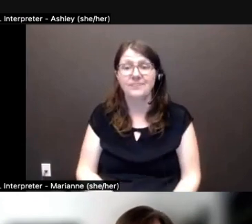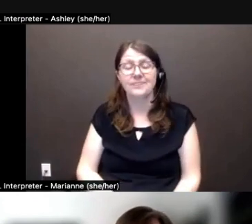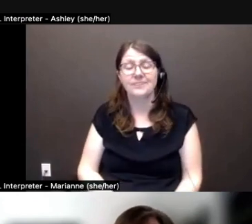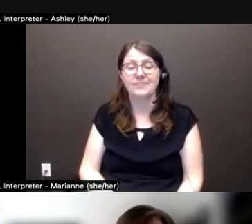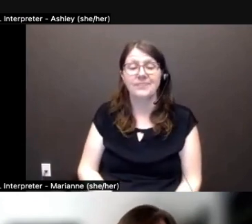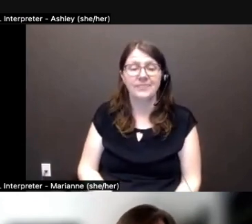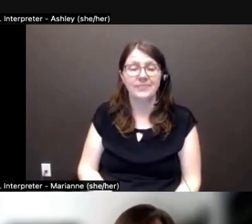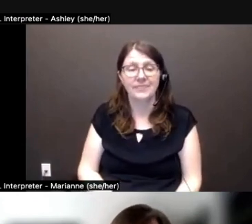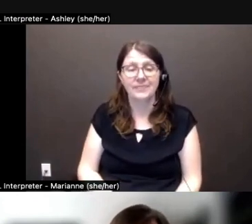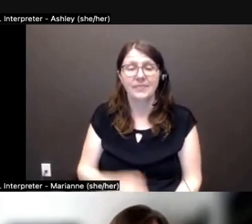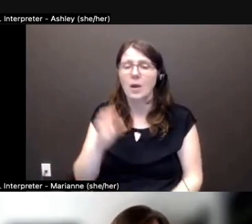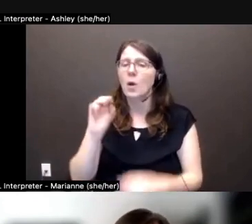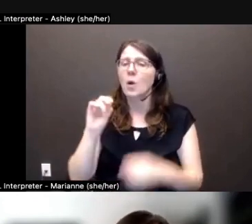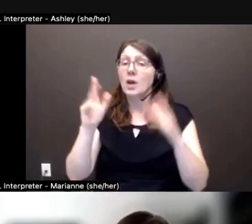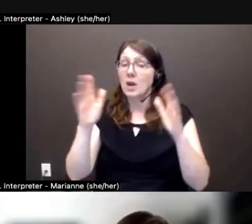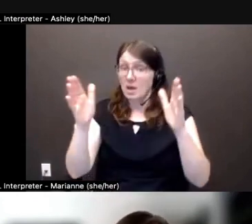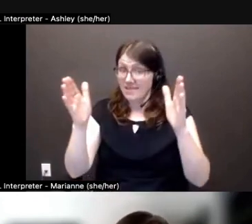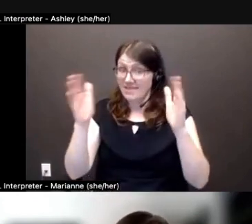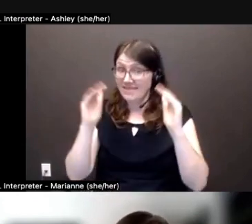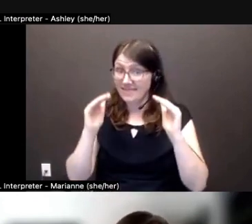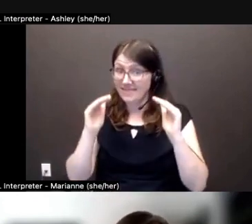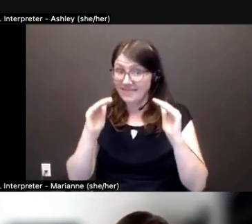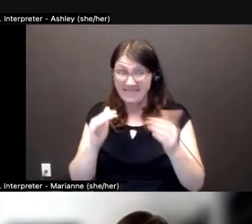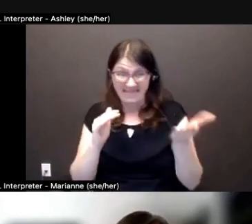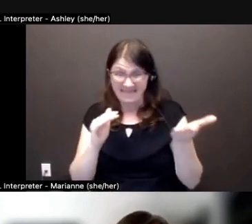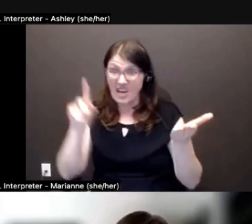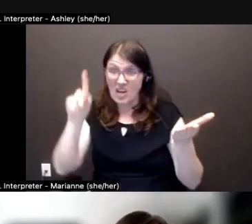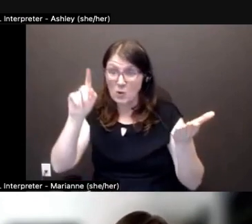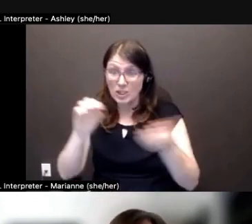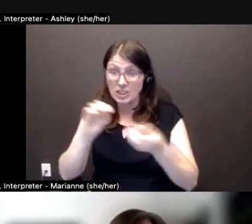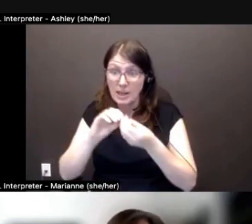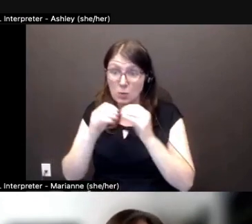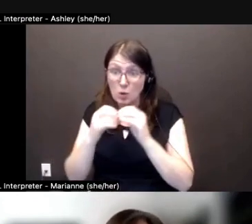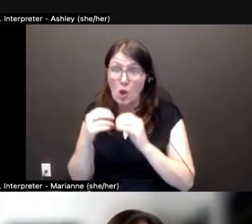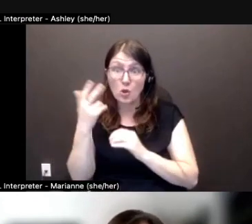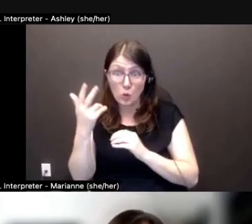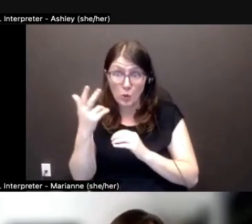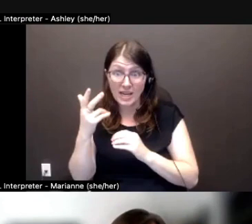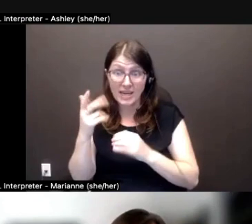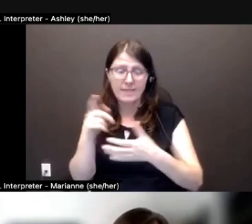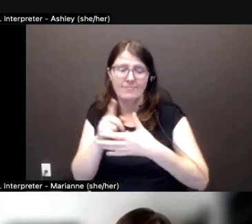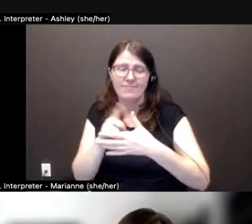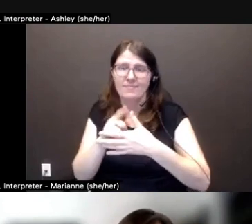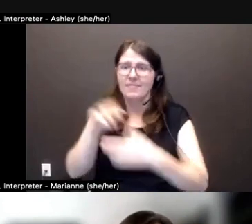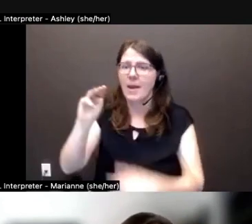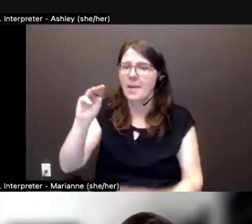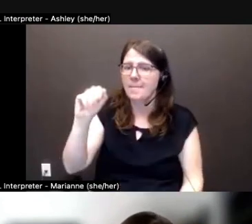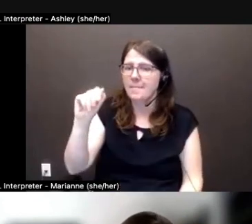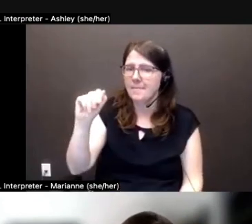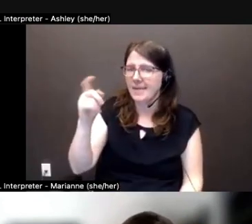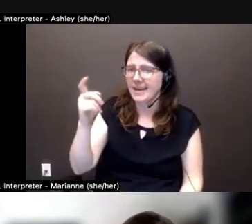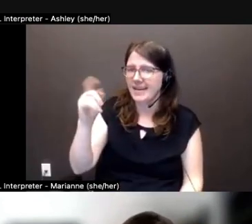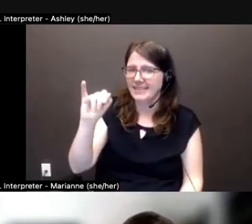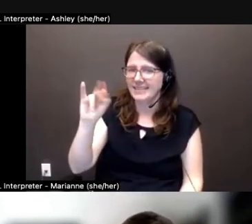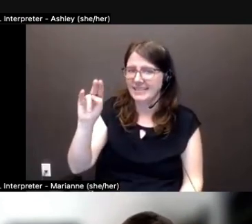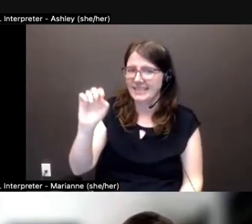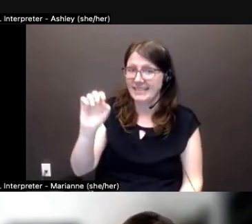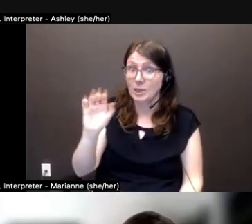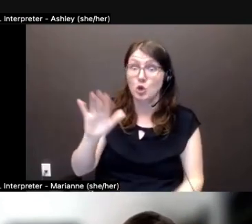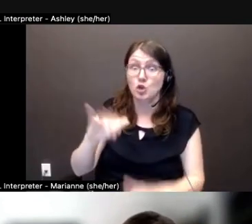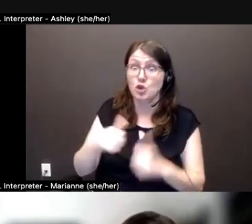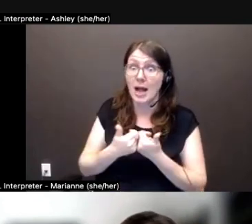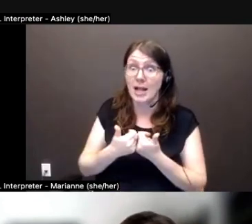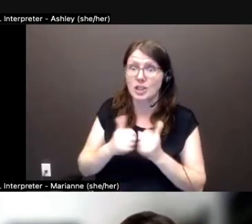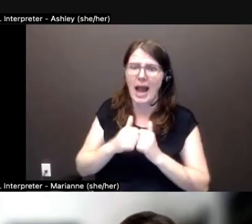yes, so we'll move to Maxine now, who's going to talk about how she overcame the challenges that she